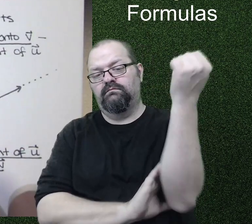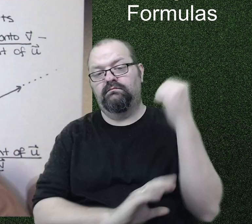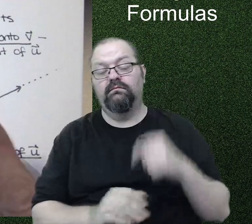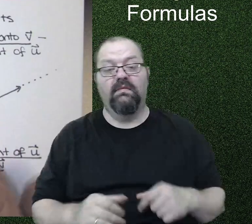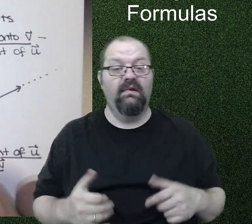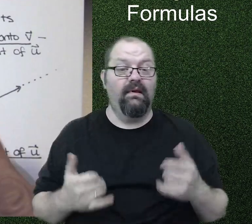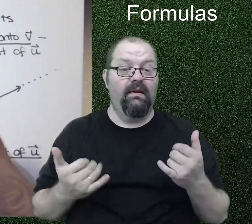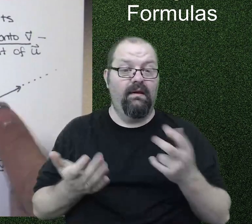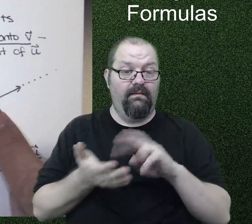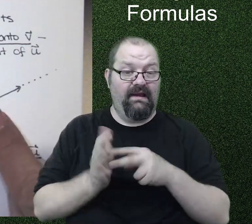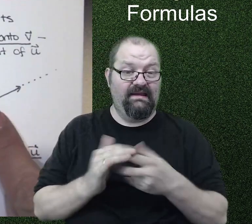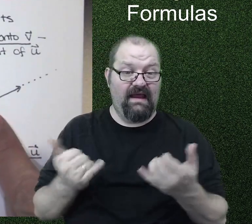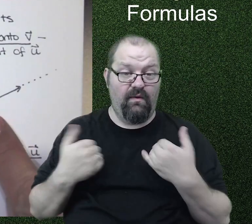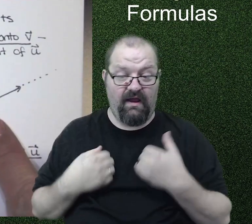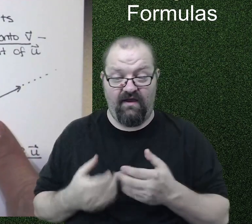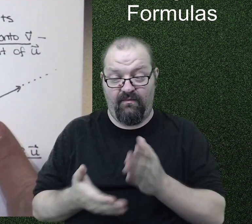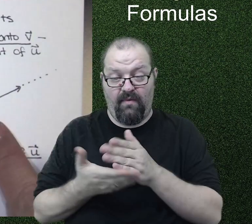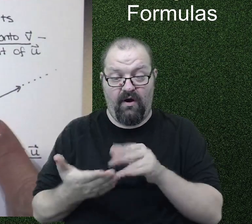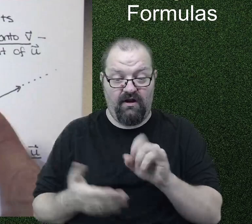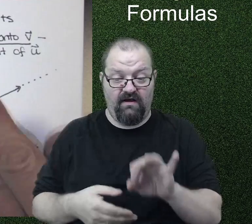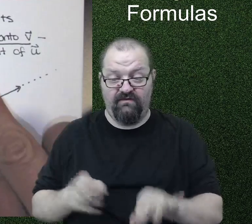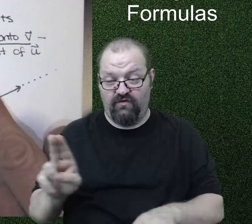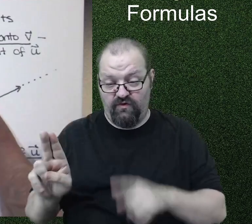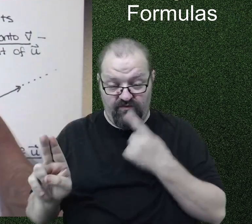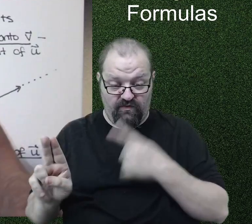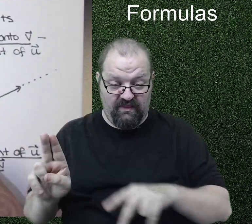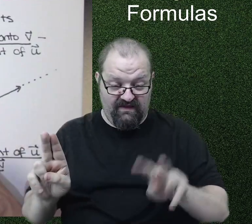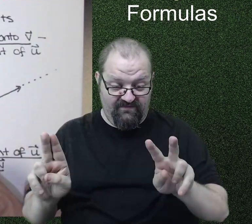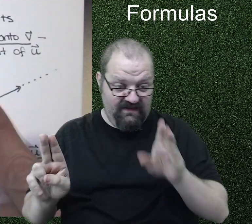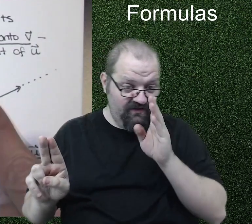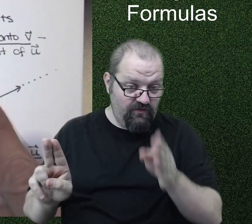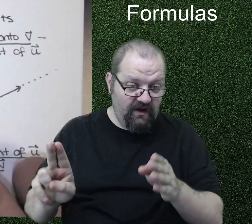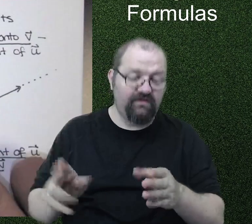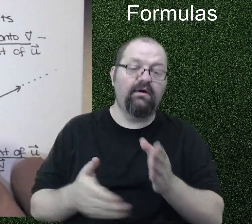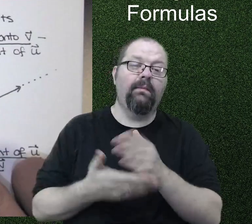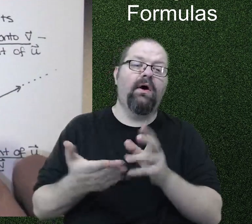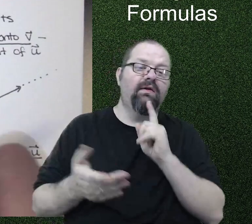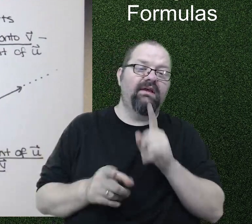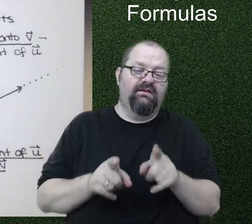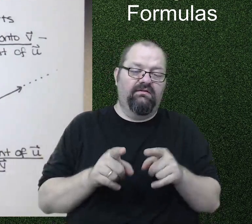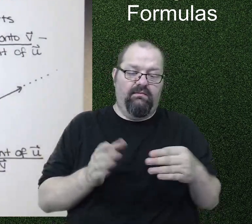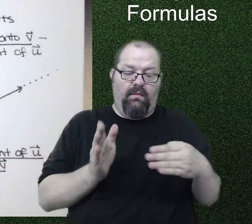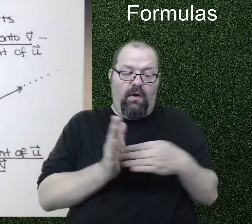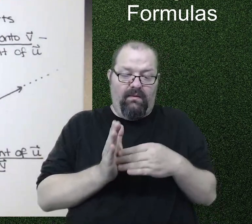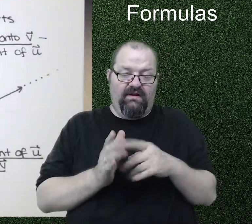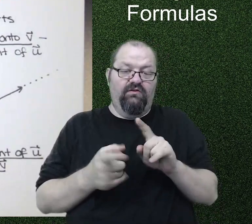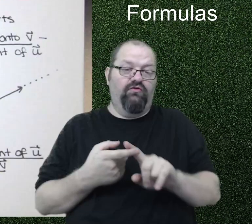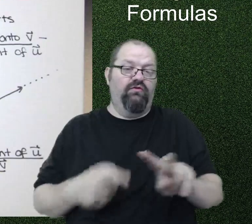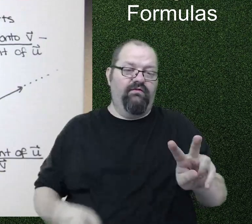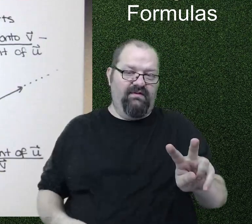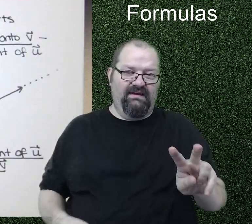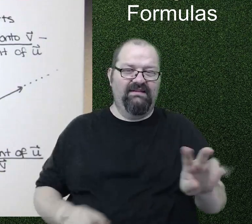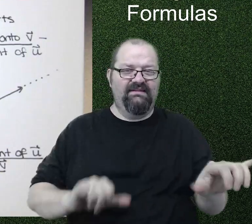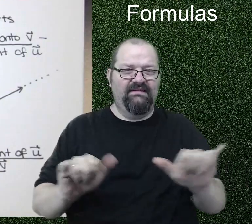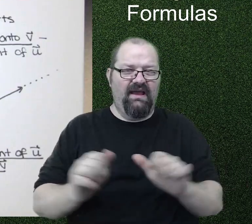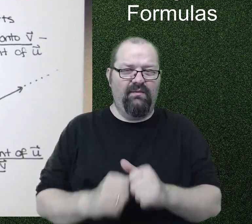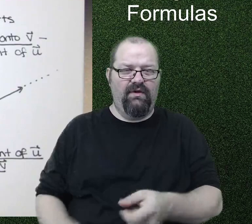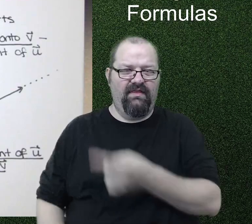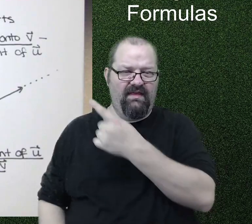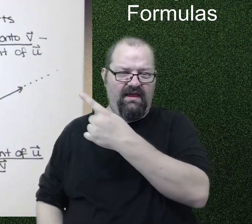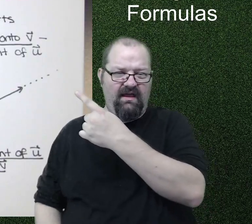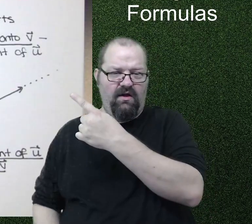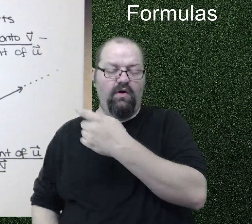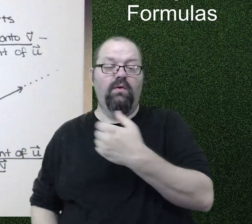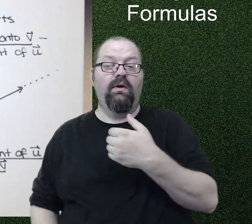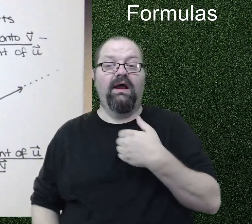So I've got part of U in the V direction, part of U that's perpendicular to V, and then when I add them, I get U. Just like over here, I've got part of